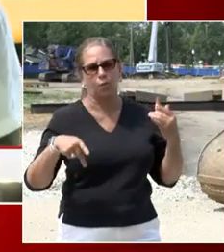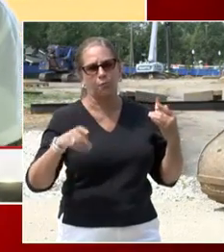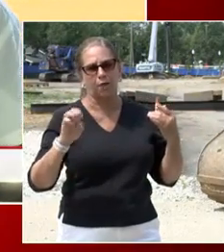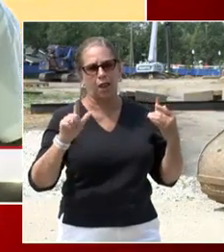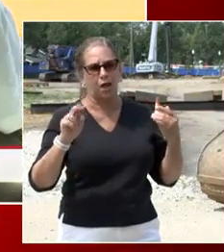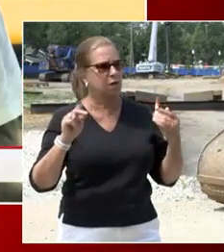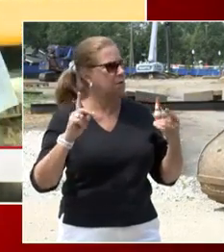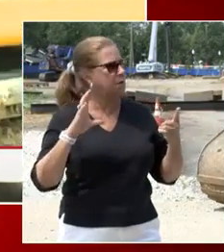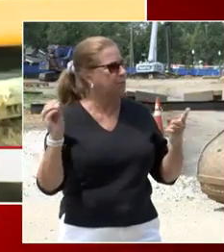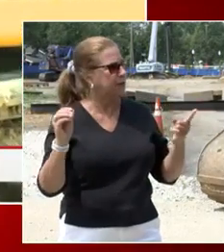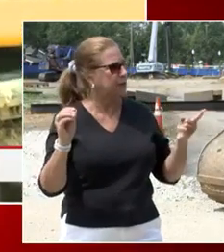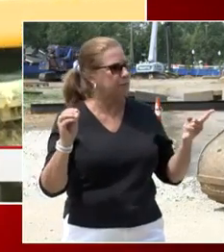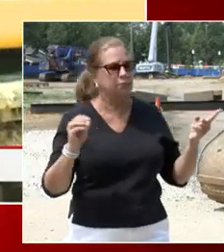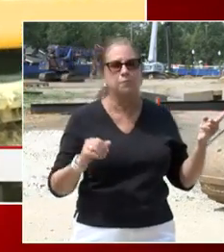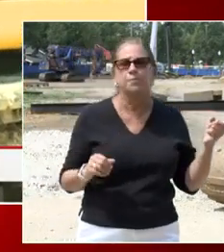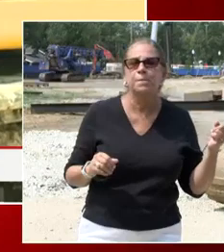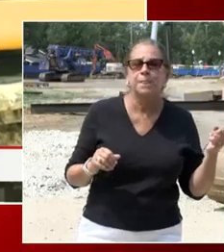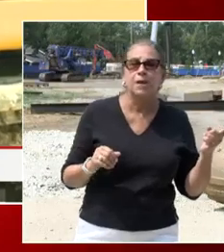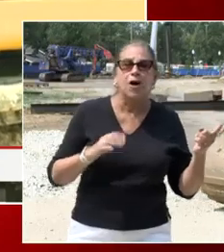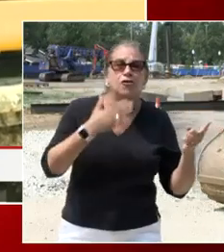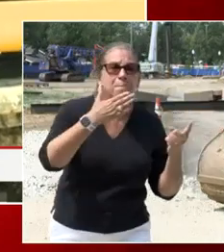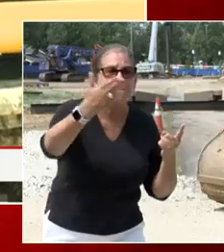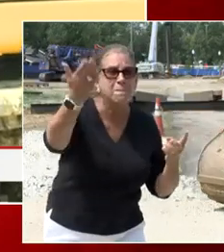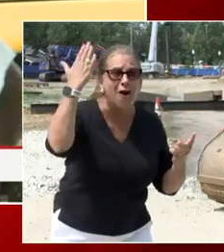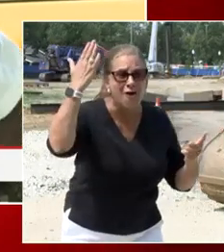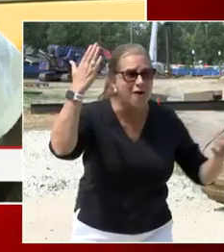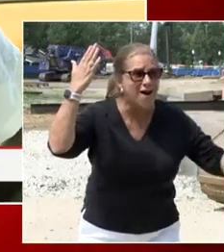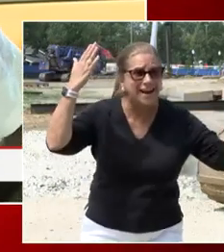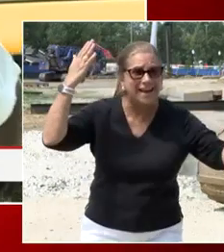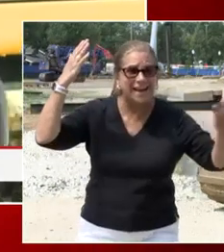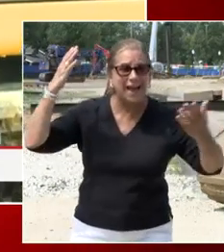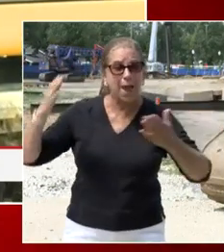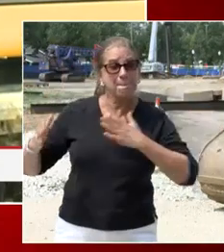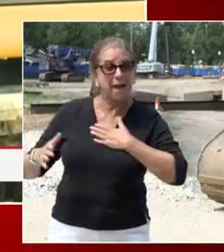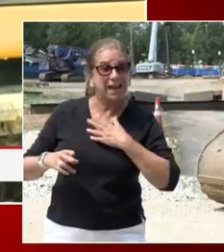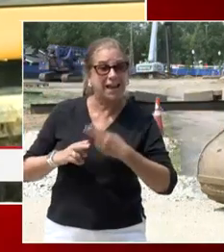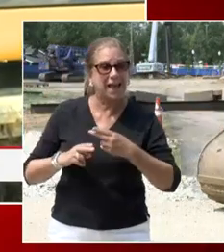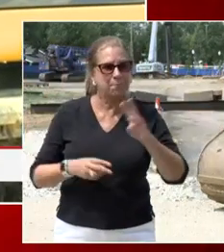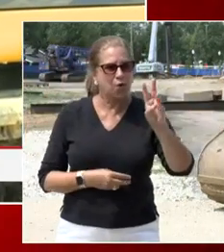Good morning, everybody. My name is Wayne Copeland, and